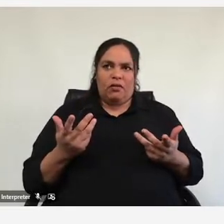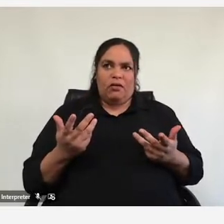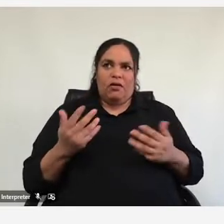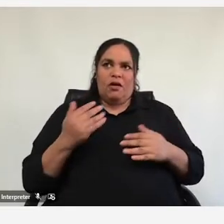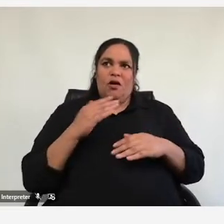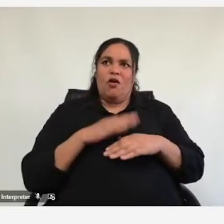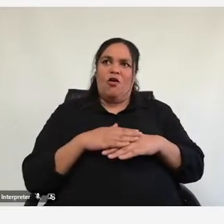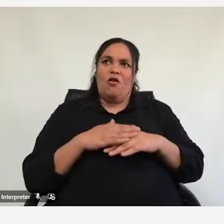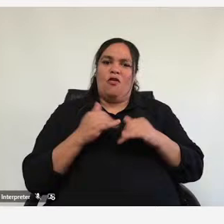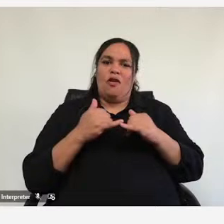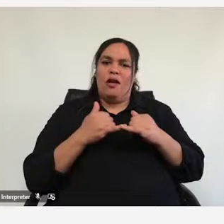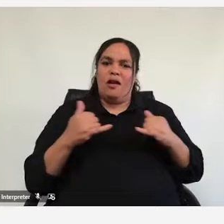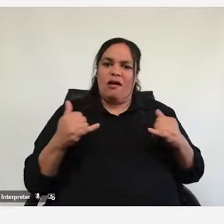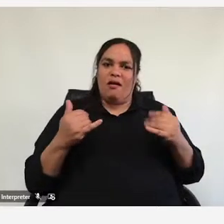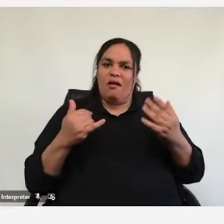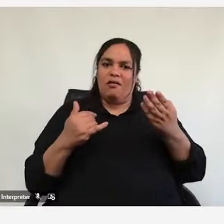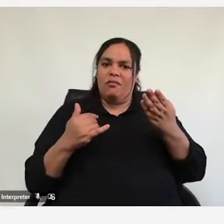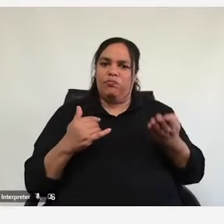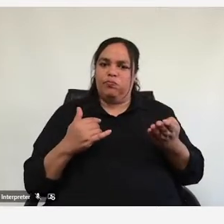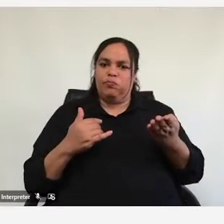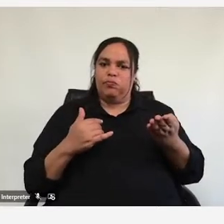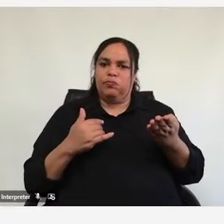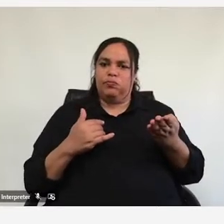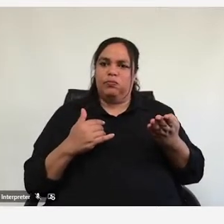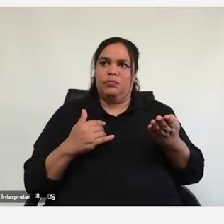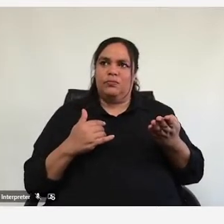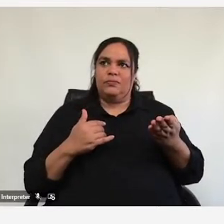on the virtual platform.